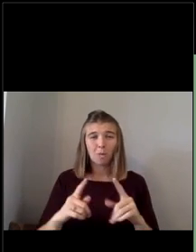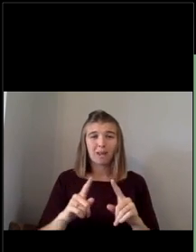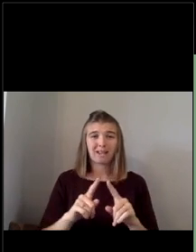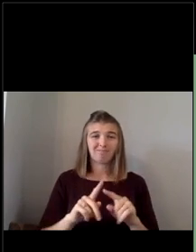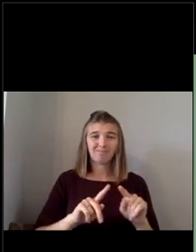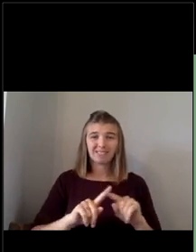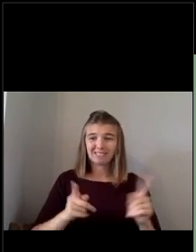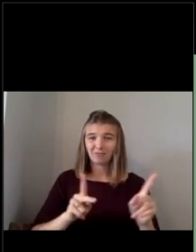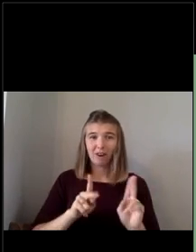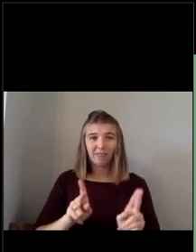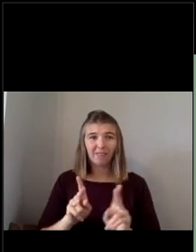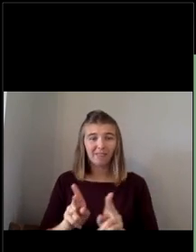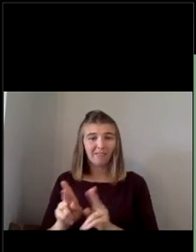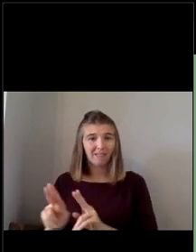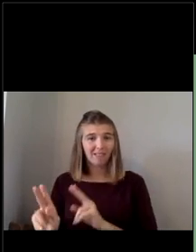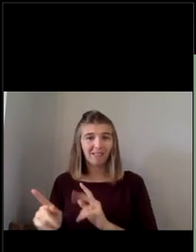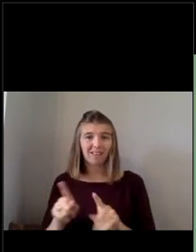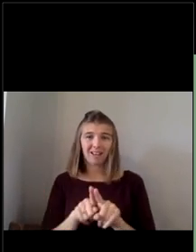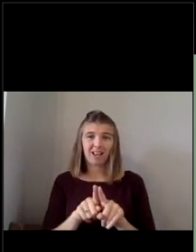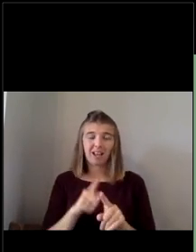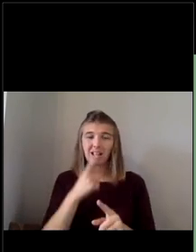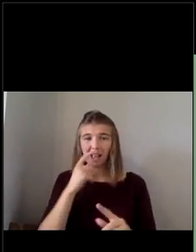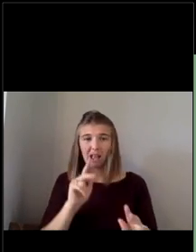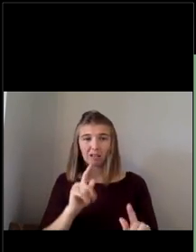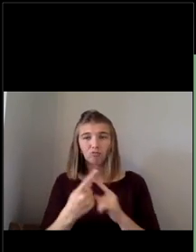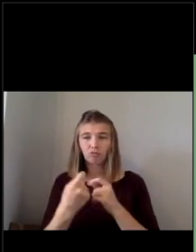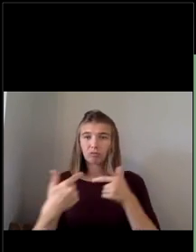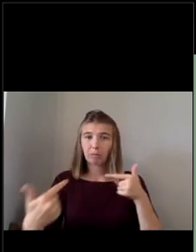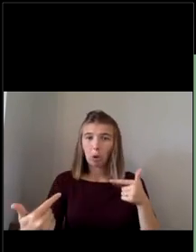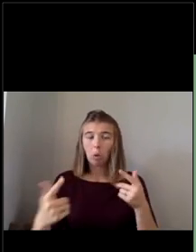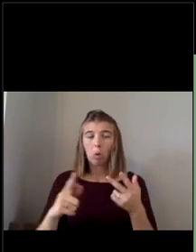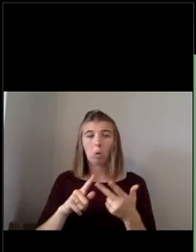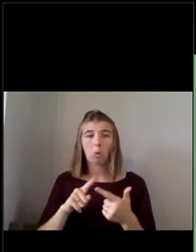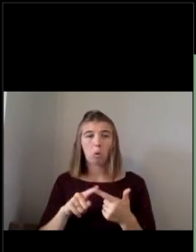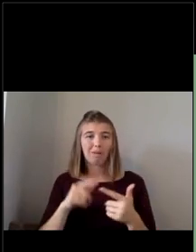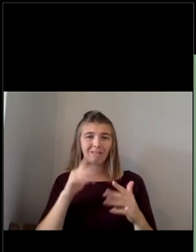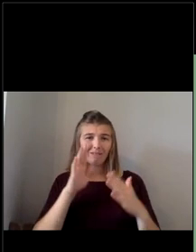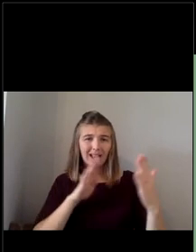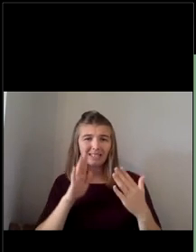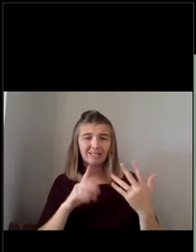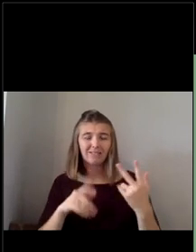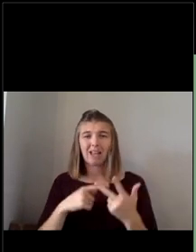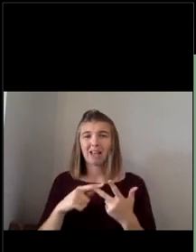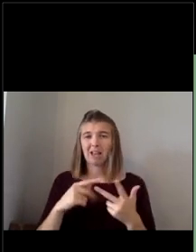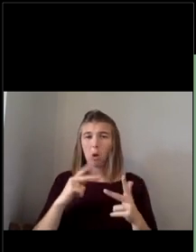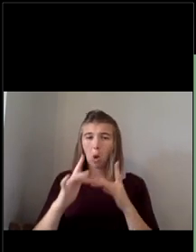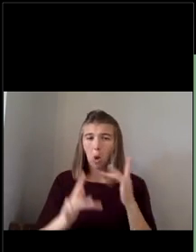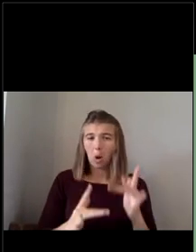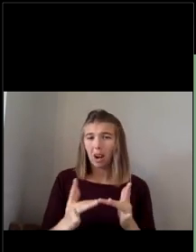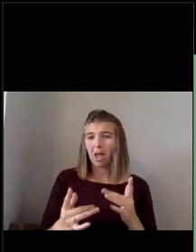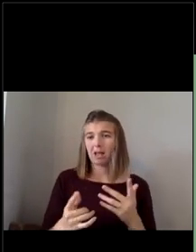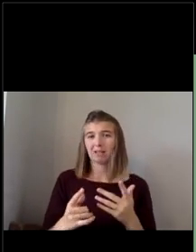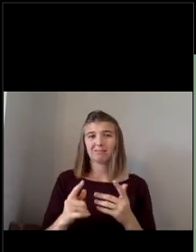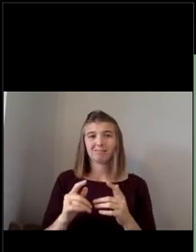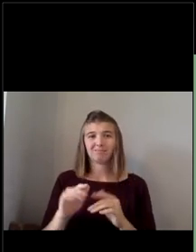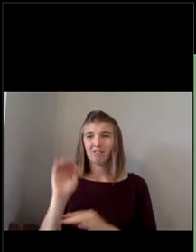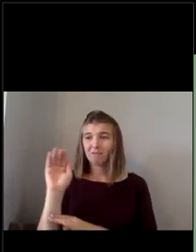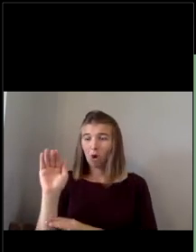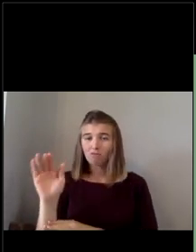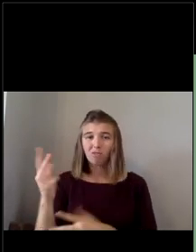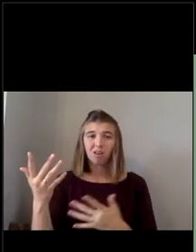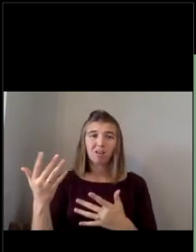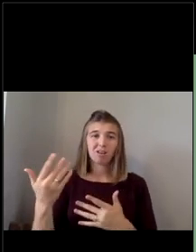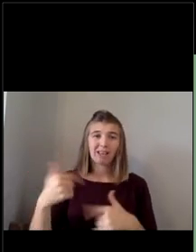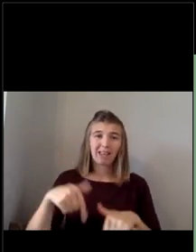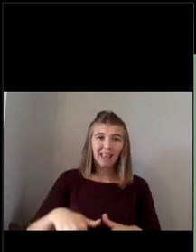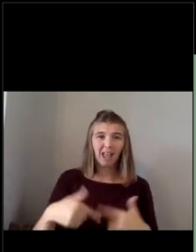So, like I said, the proportion of non-traditional students is increasing, especially in our own university, for example. We are finding that to